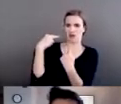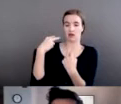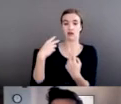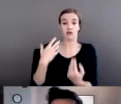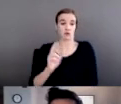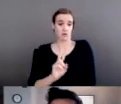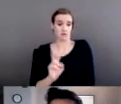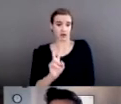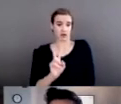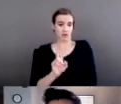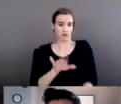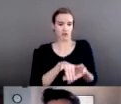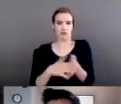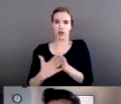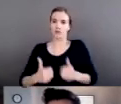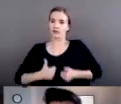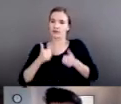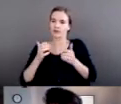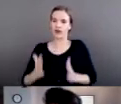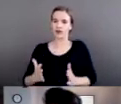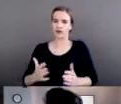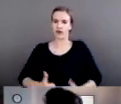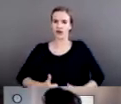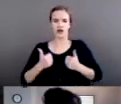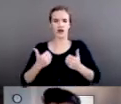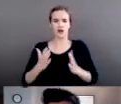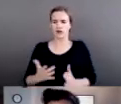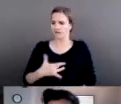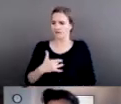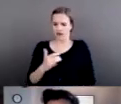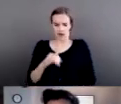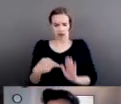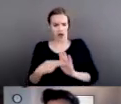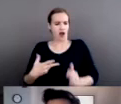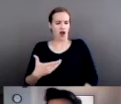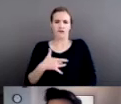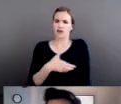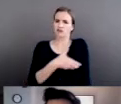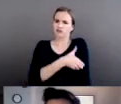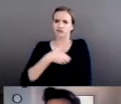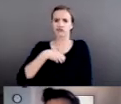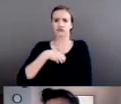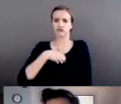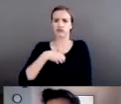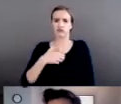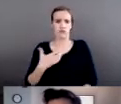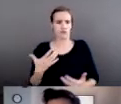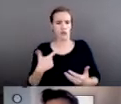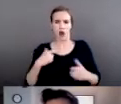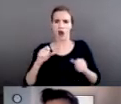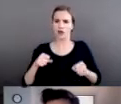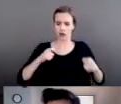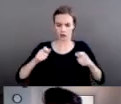label of survivor gives them the sense of empowerment. It allows them to get that control back. And also you